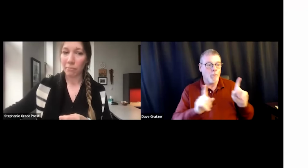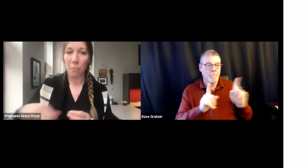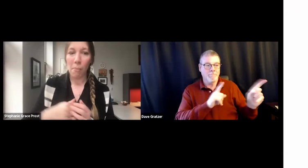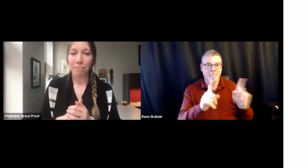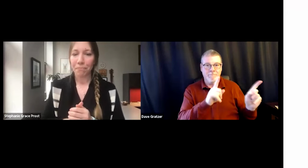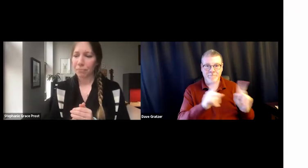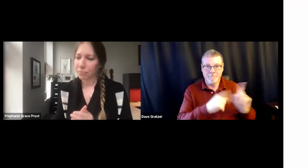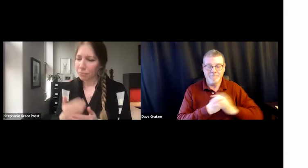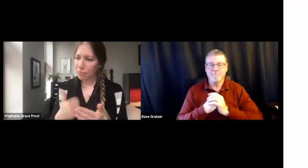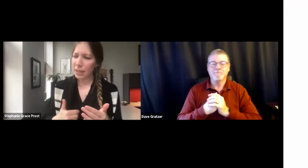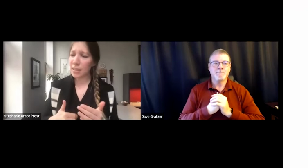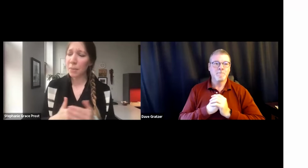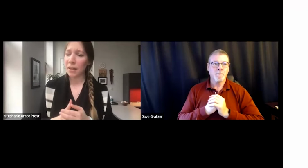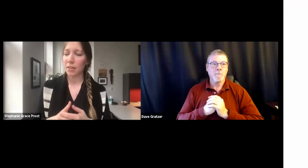groups.